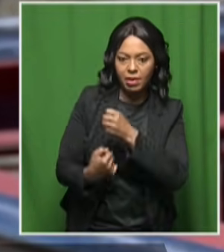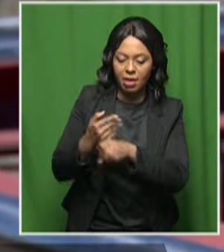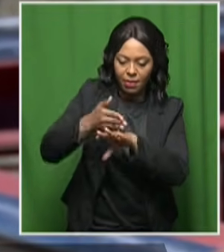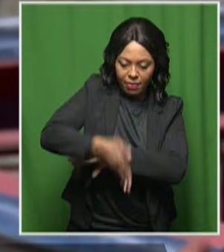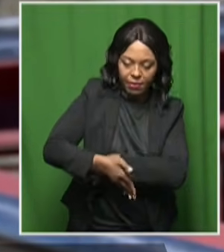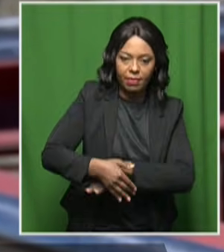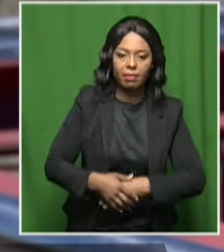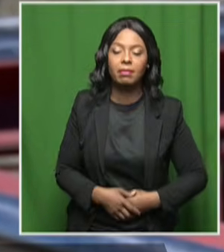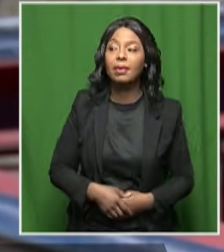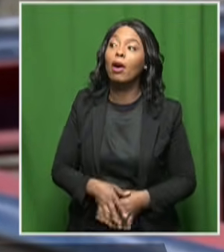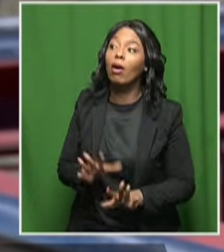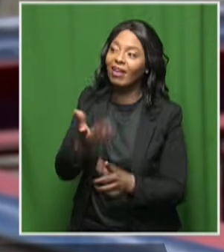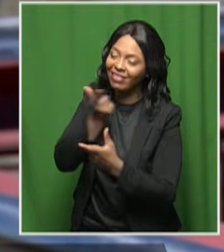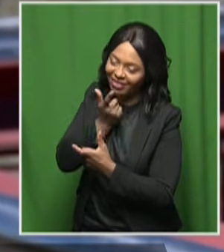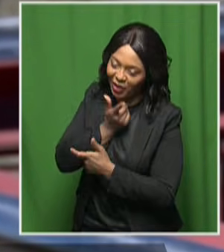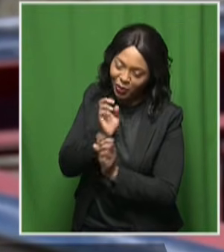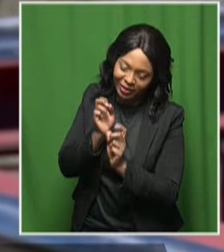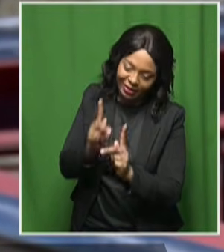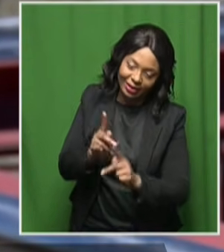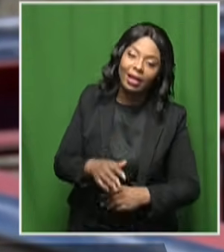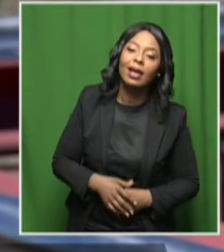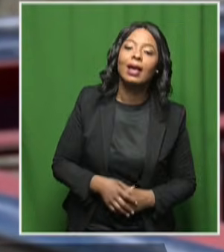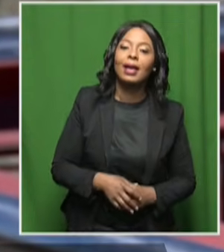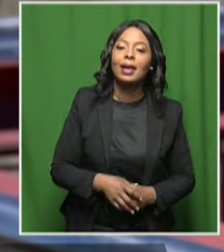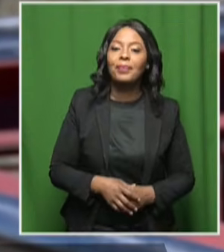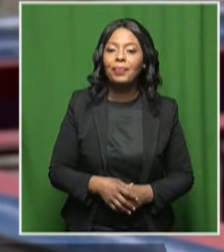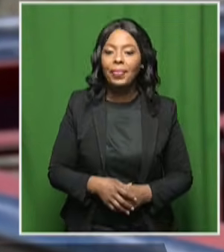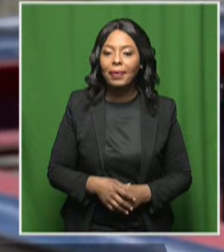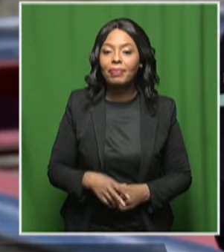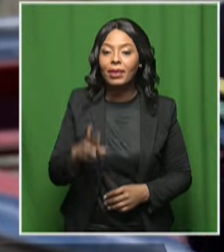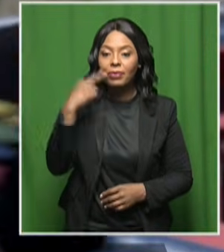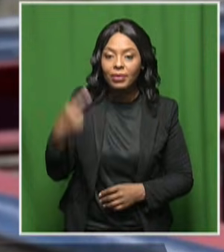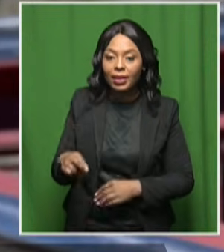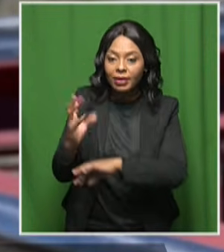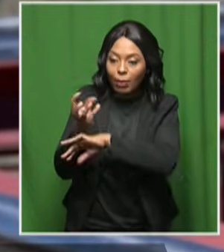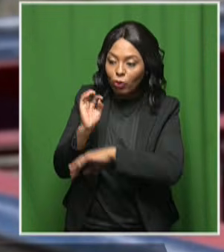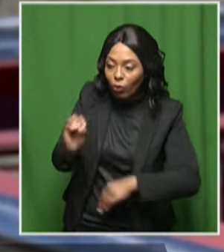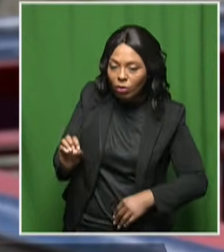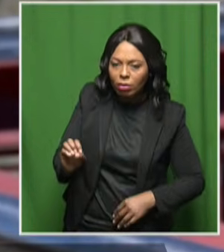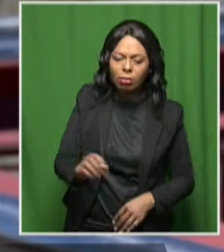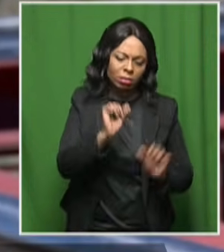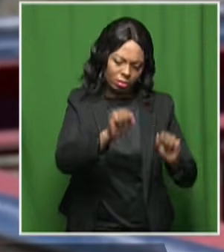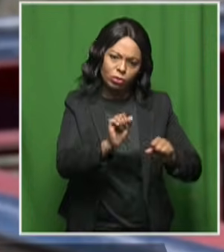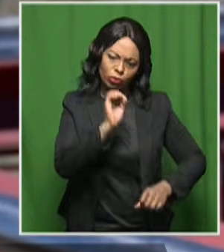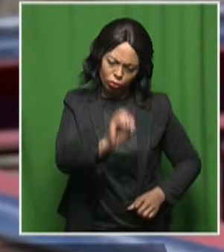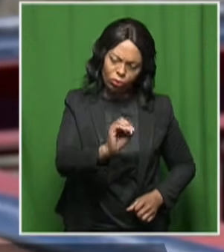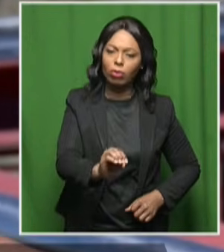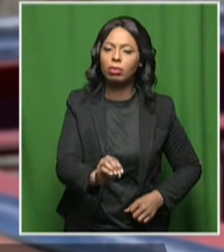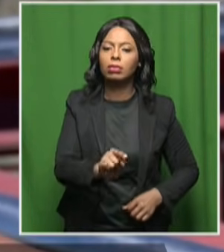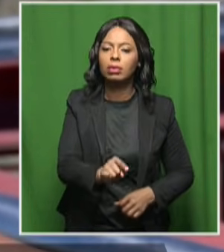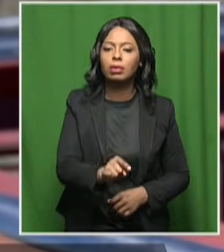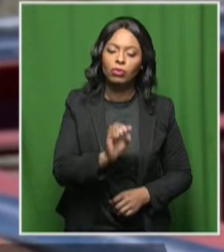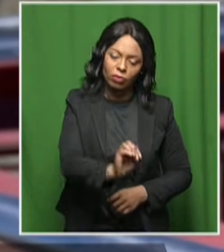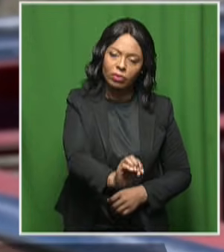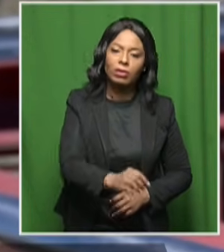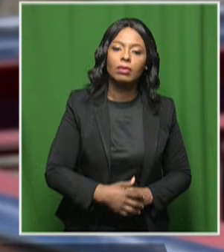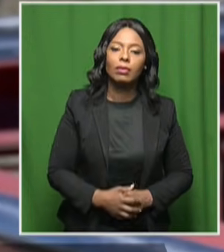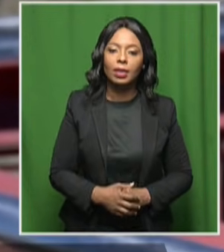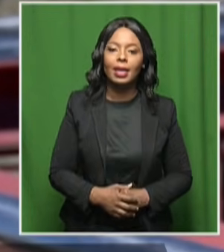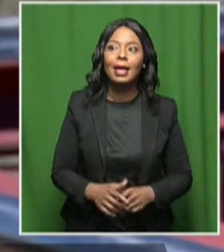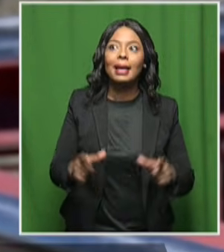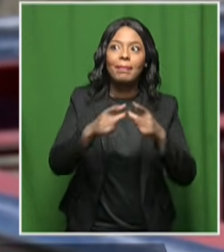So as we continue this tour, there are real diamonds still. Yes, there are real diamonds. Okay, the